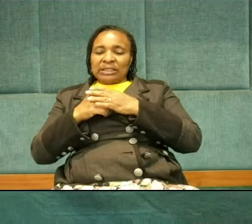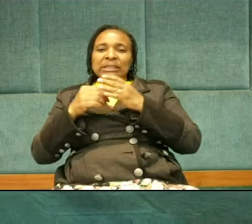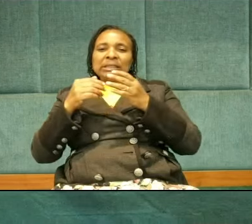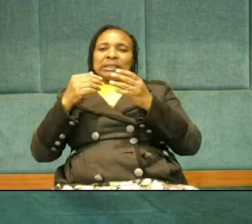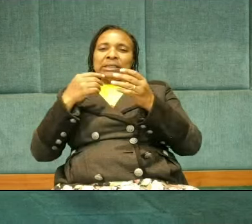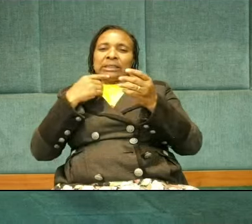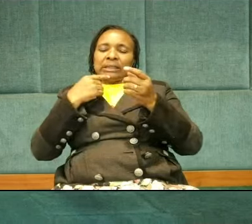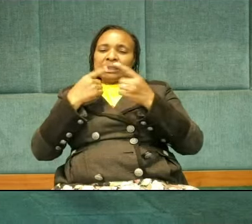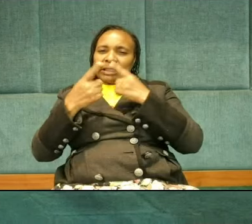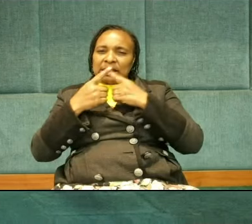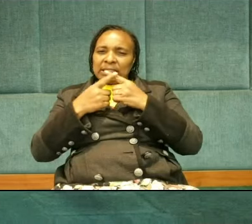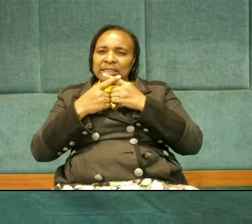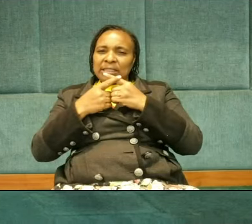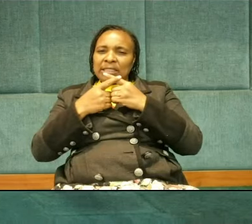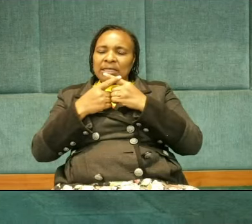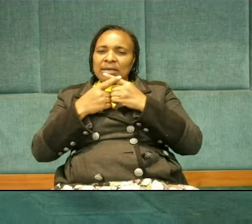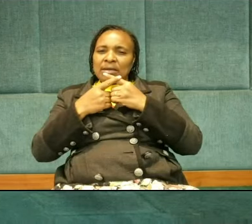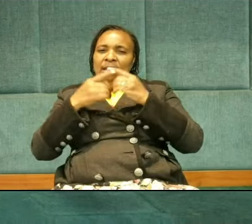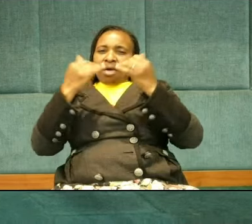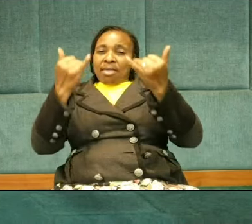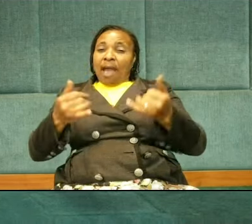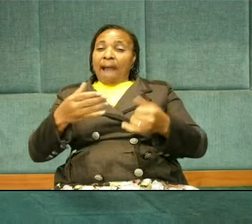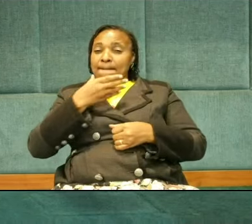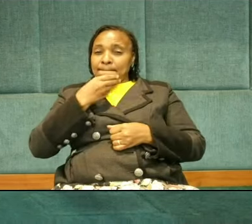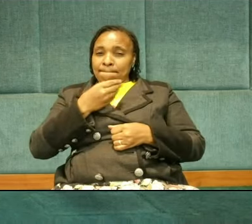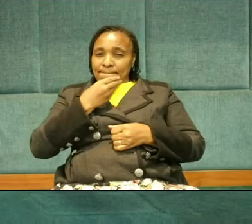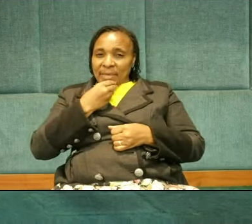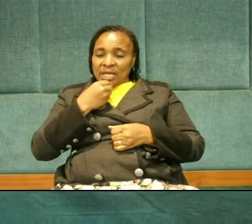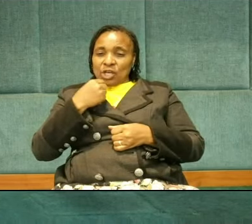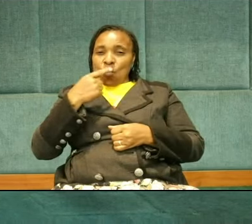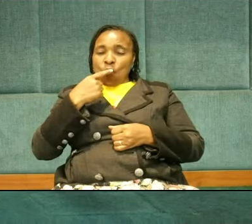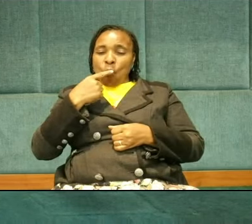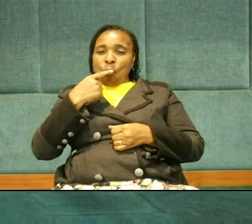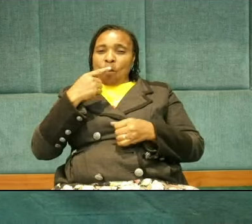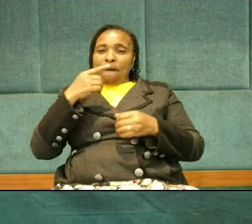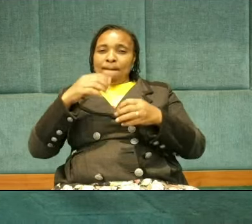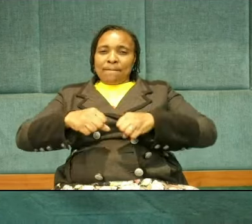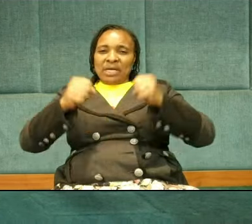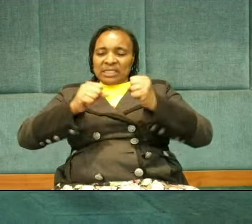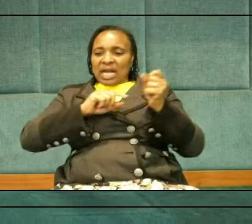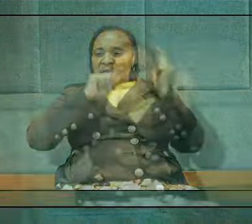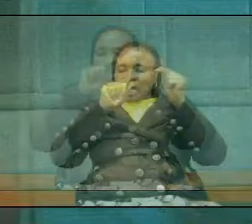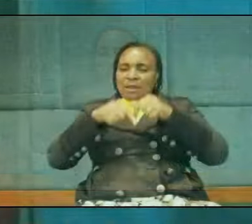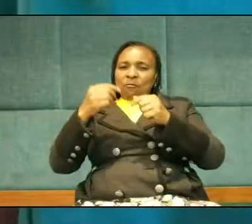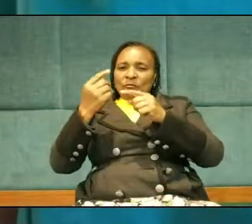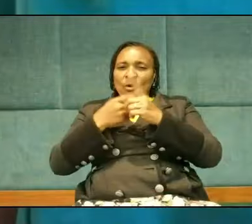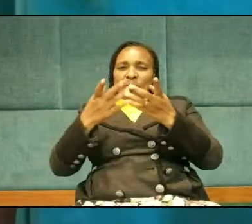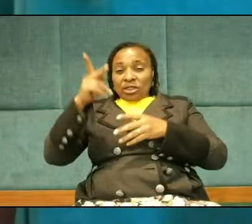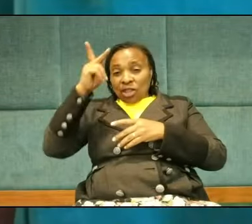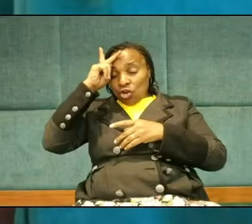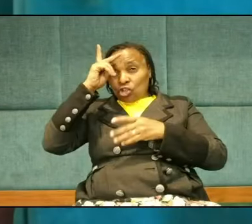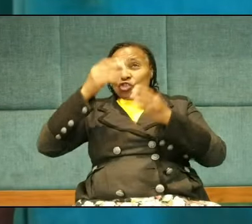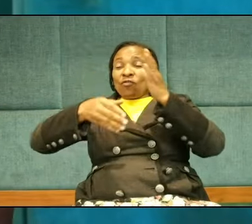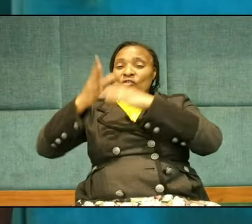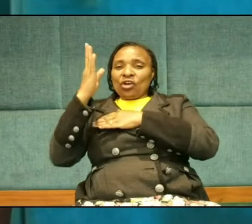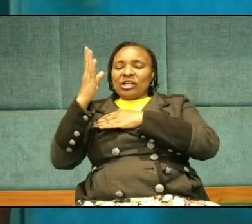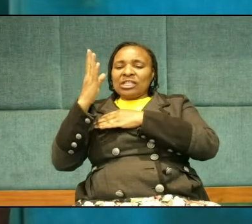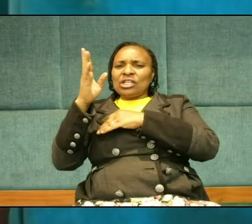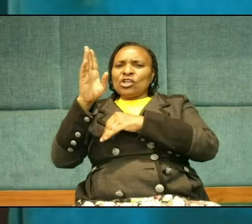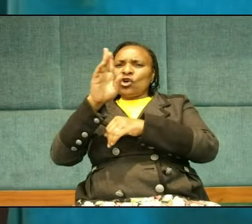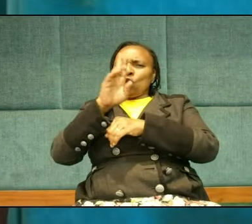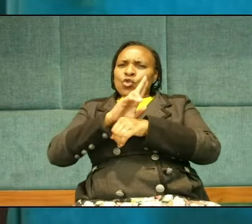It says, the strength that these young men were able to master came from a knowledge of God. They were not guessing